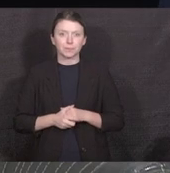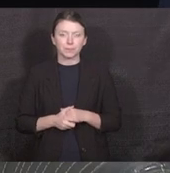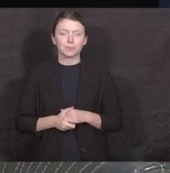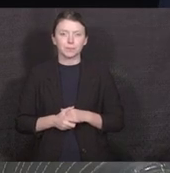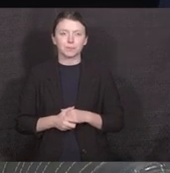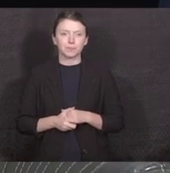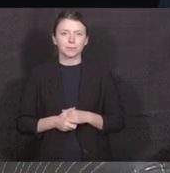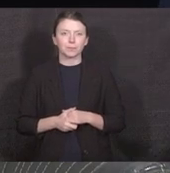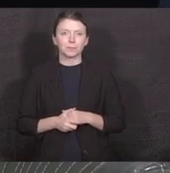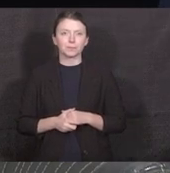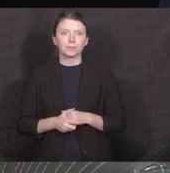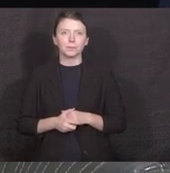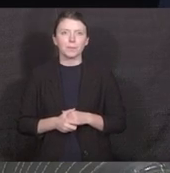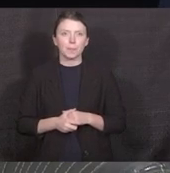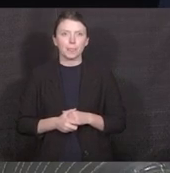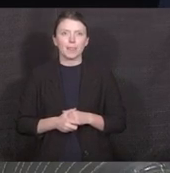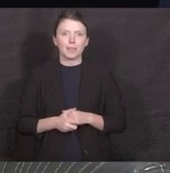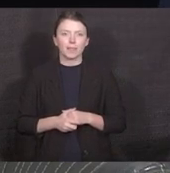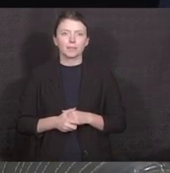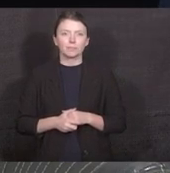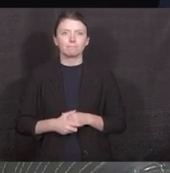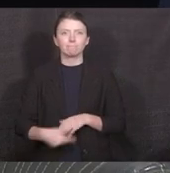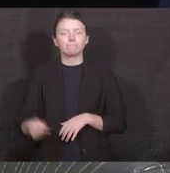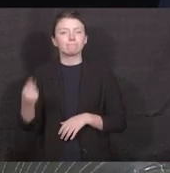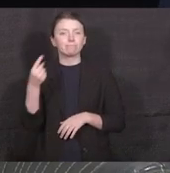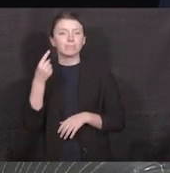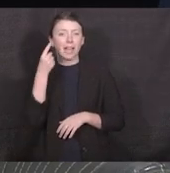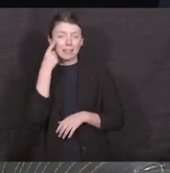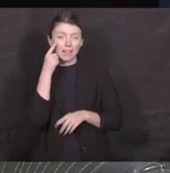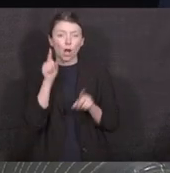I think that you also,